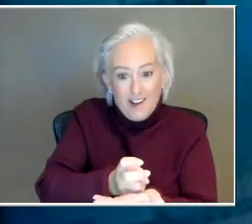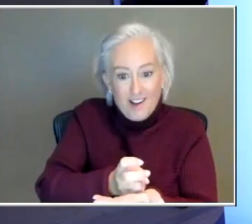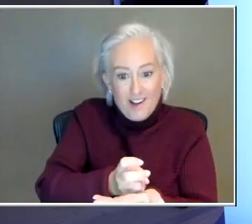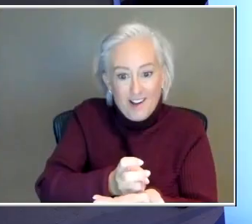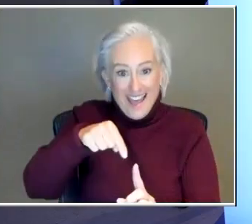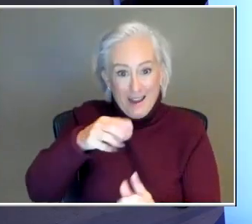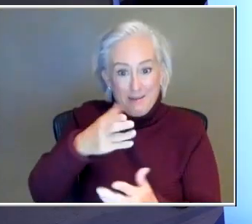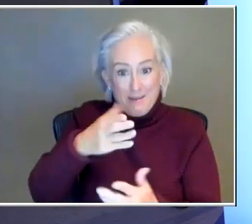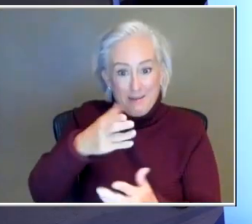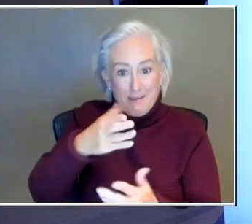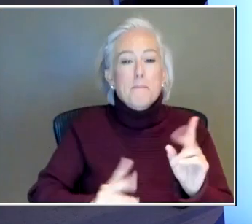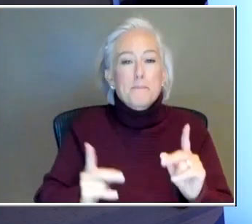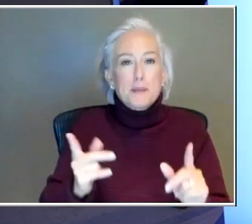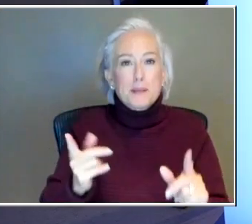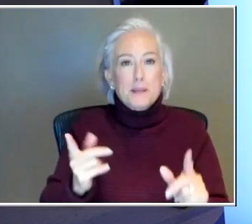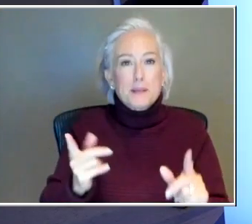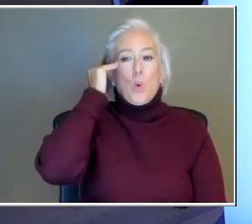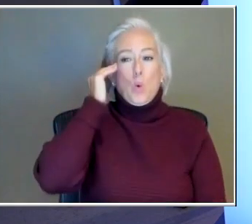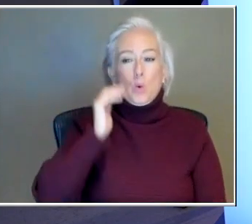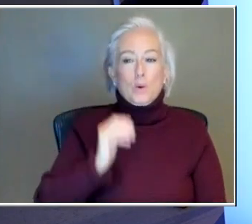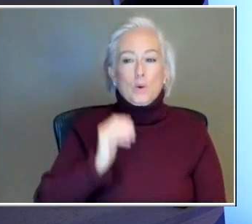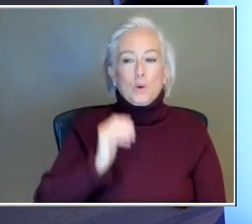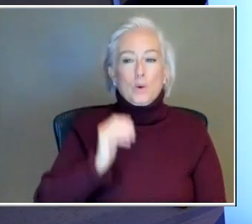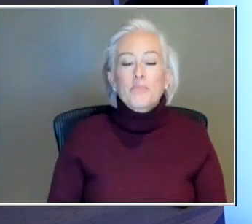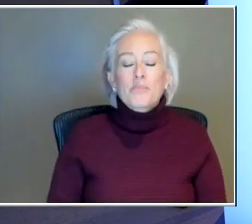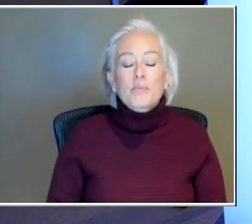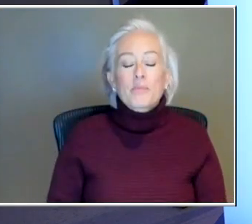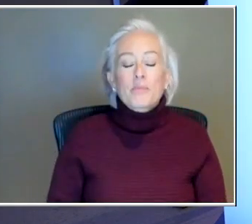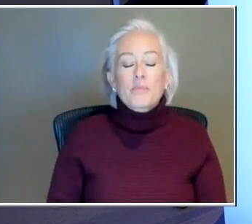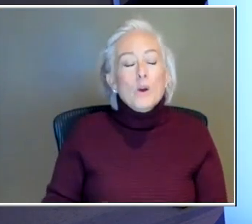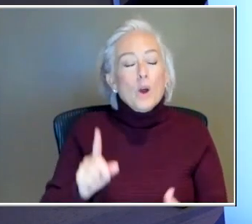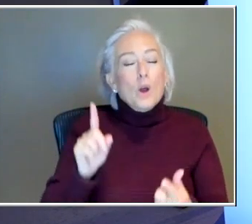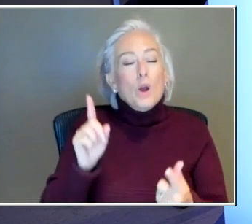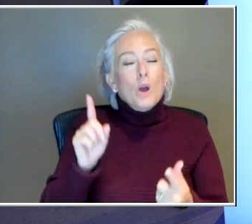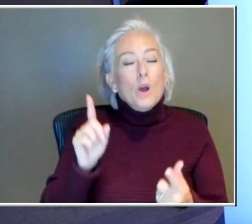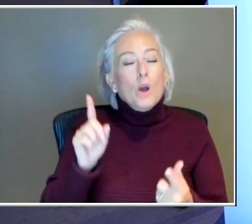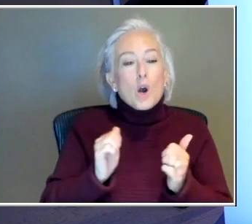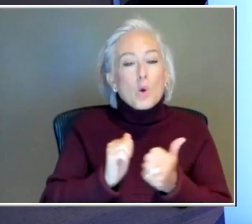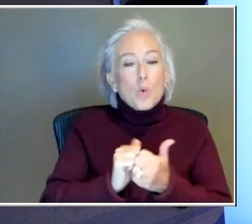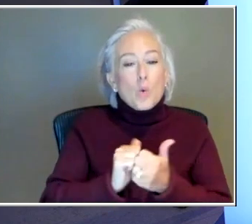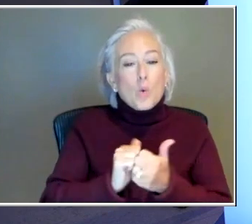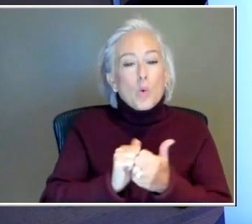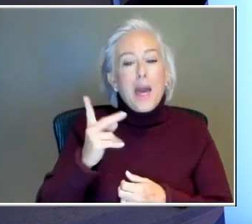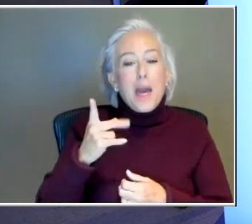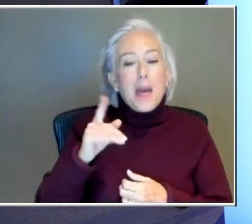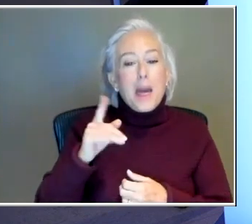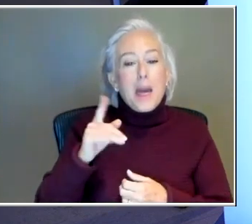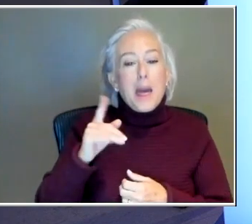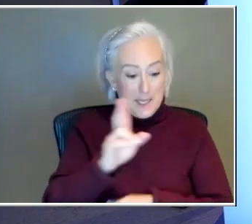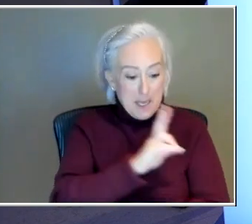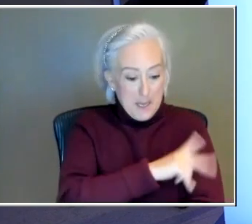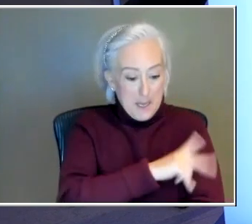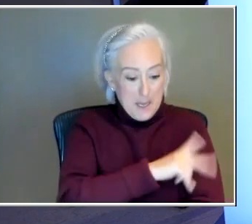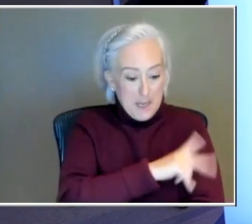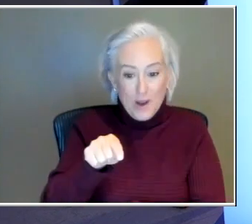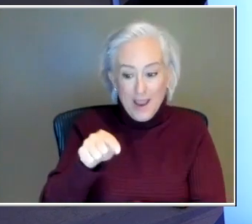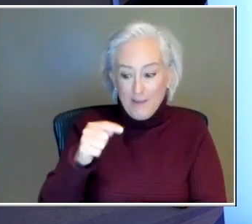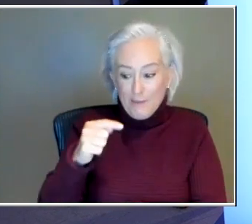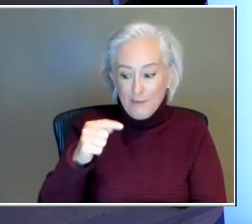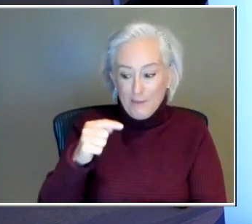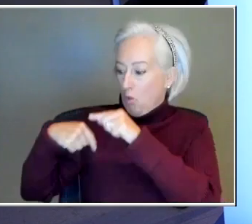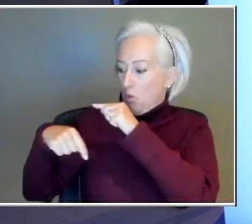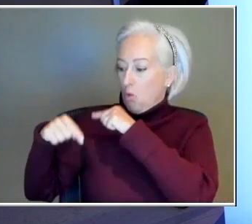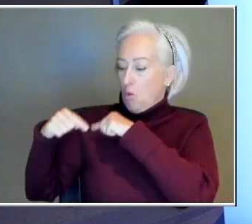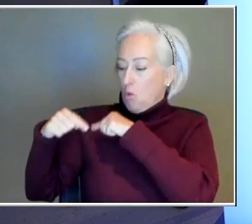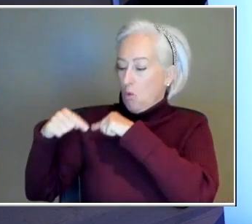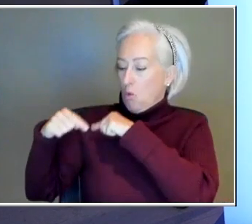right. And when we talk to epilepsy patients, I mean, we always have to go way, way back to the beginning when they were young. Again, 5th grade for you. You